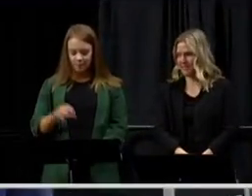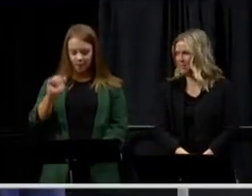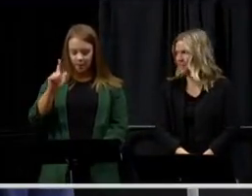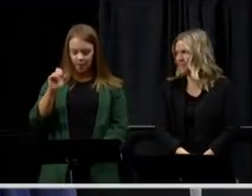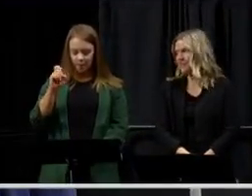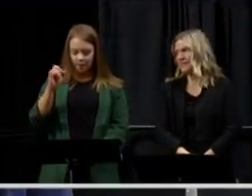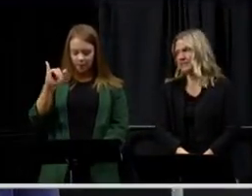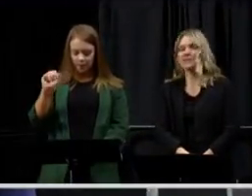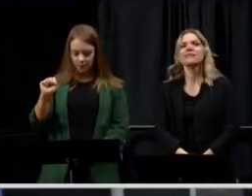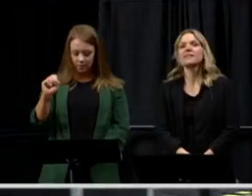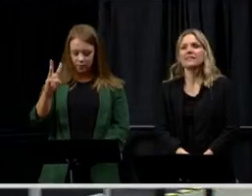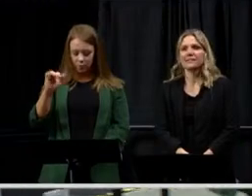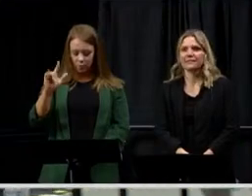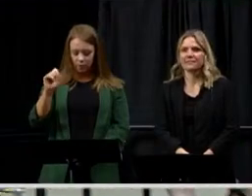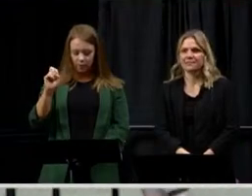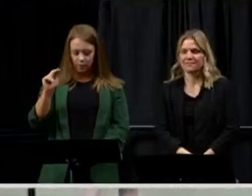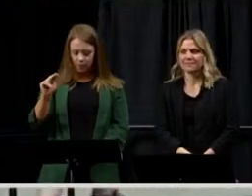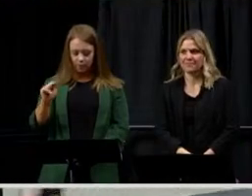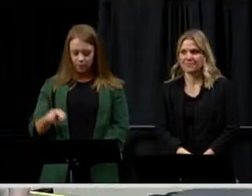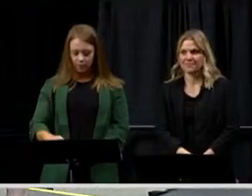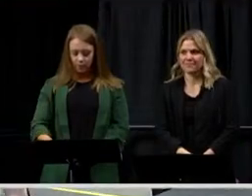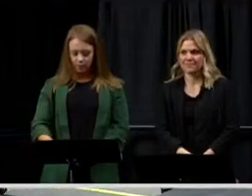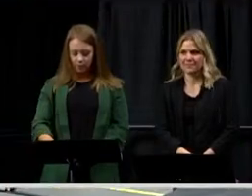Alexis Michelle Wilson.